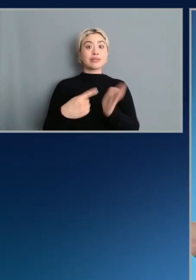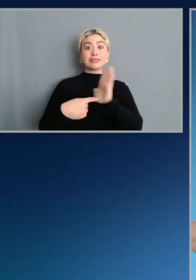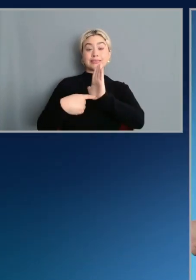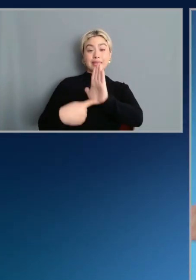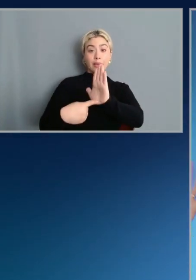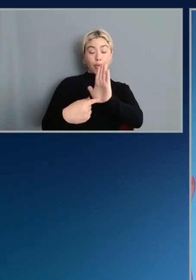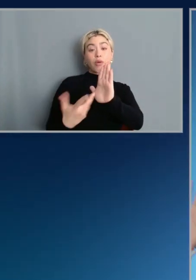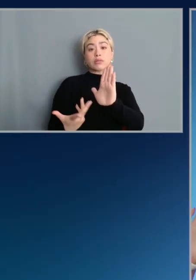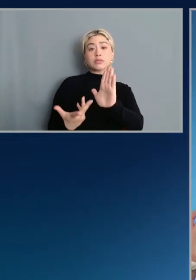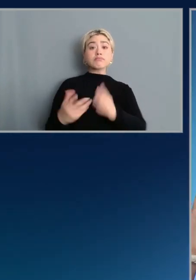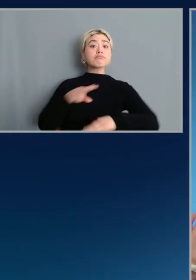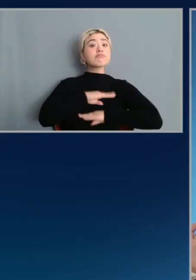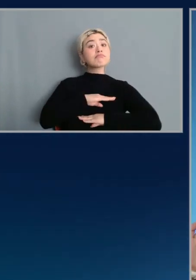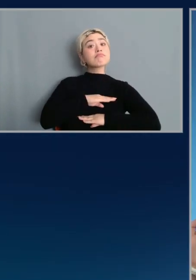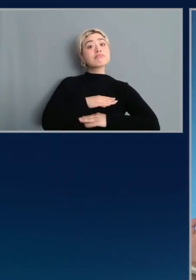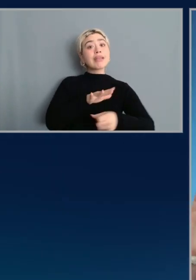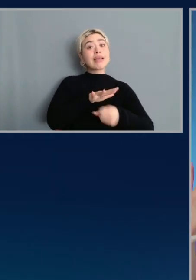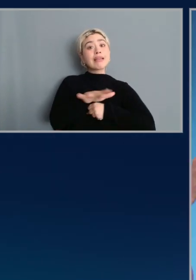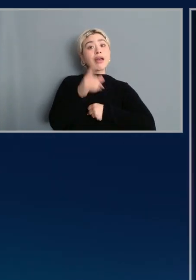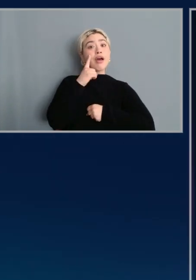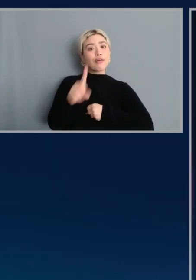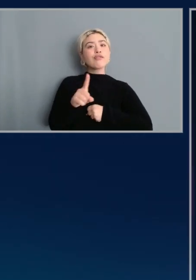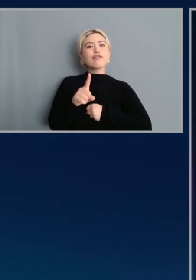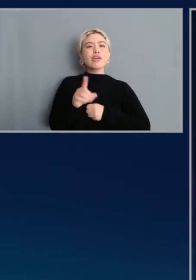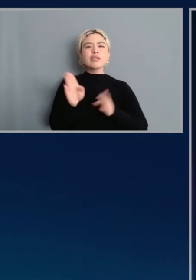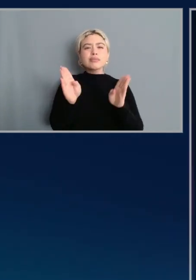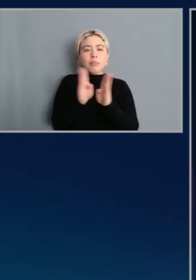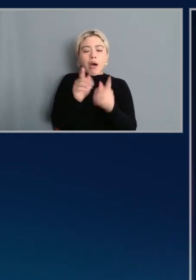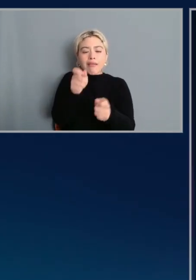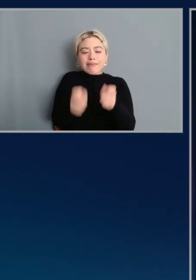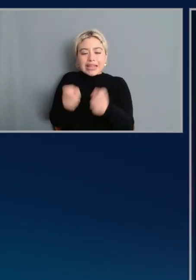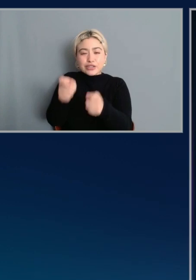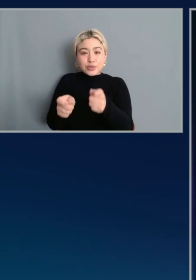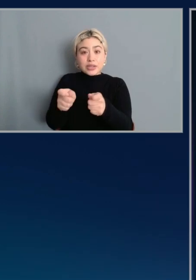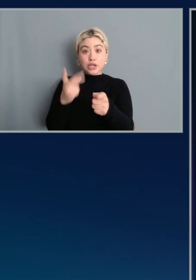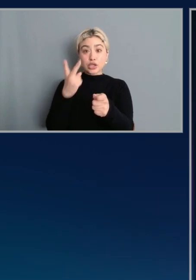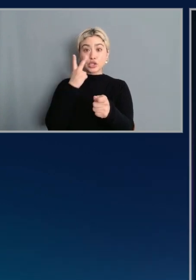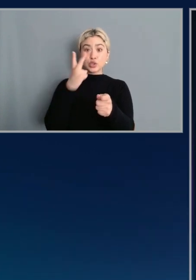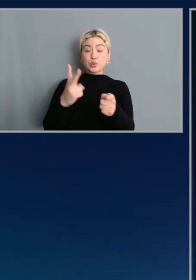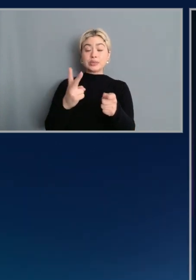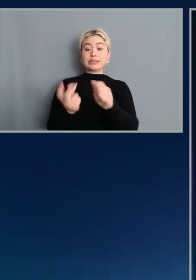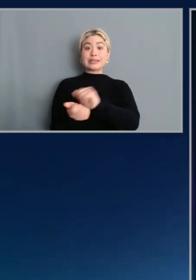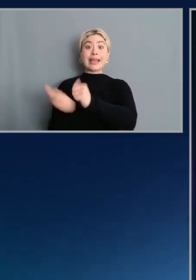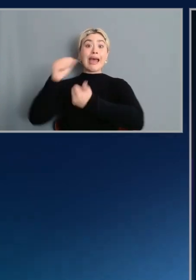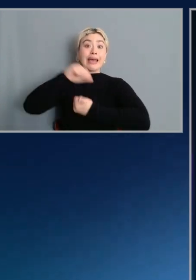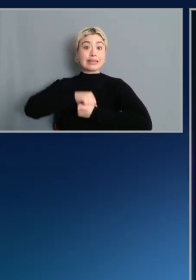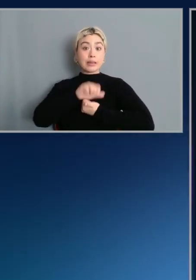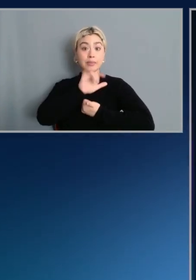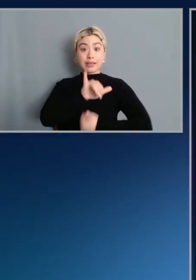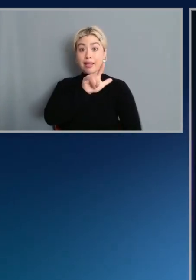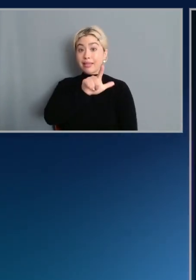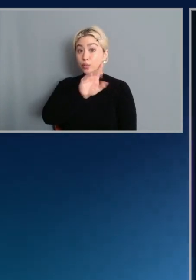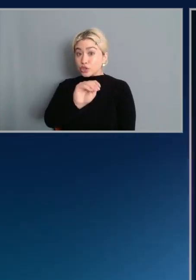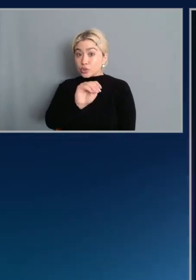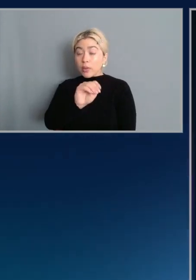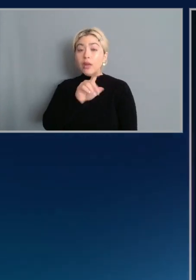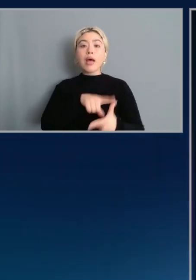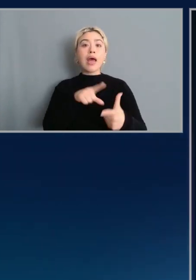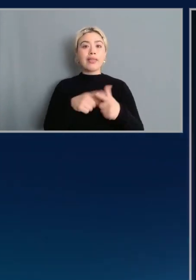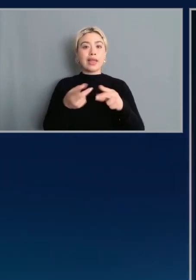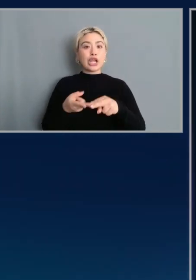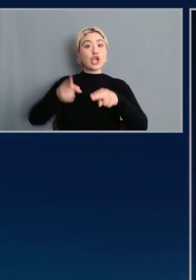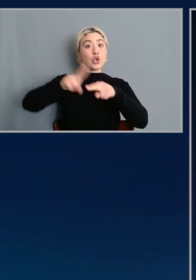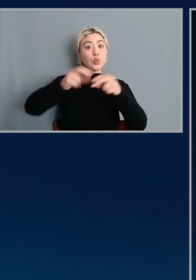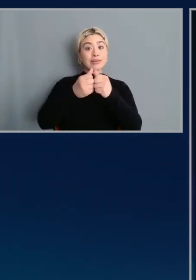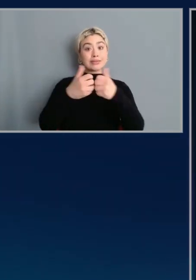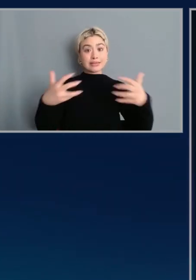is sufficient for small-scale fine-tuning. As you look at adapting that language model and as you look at increasing it, you want